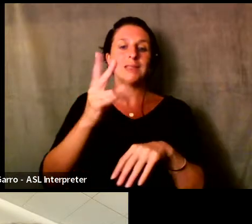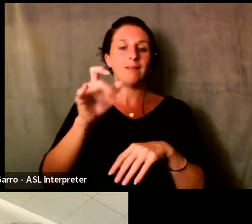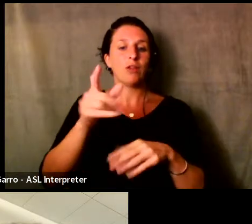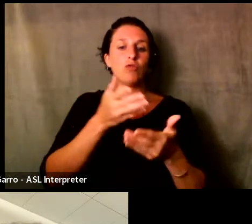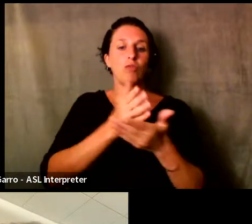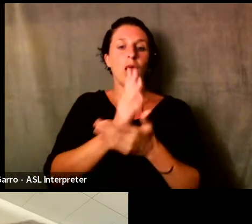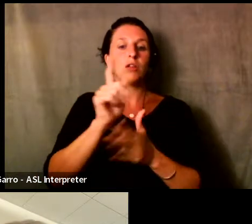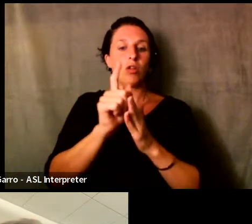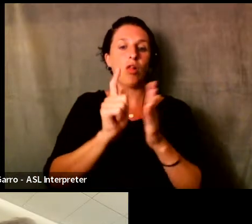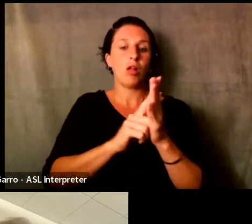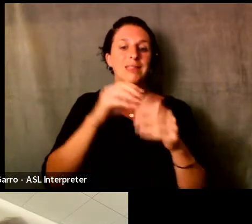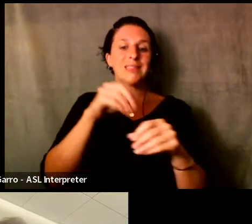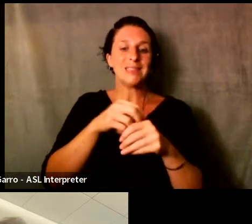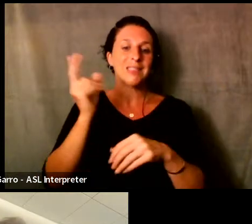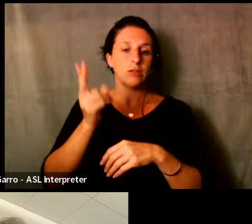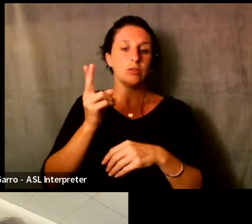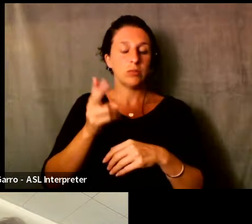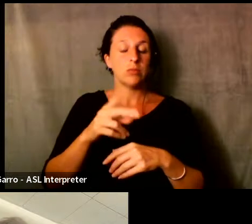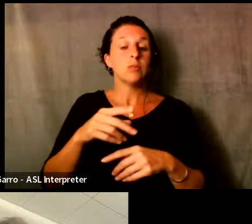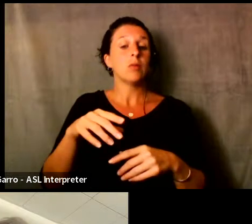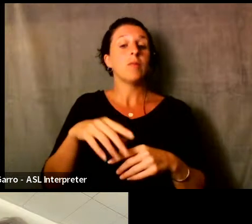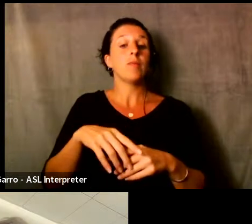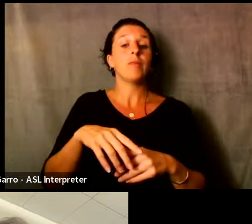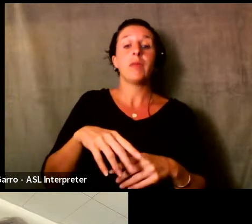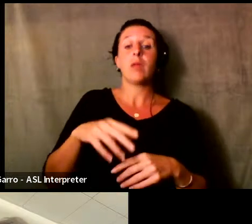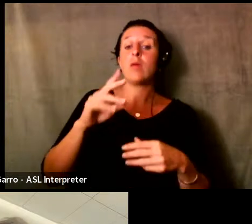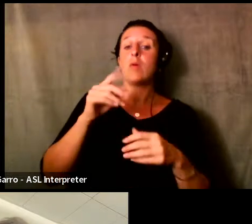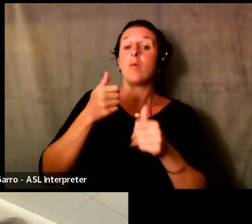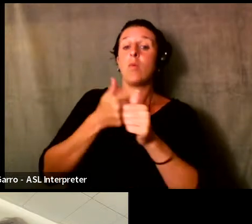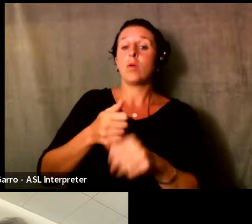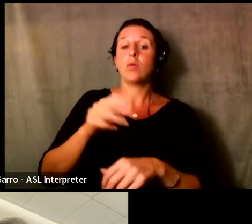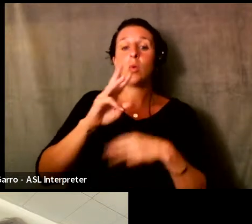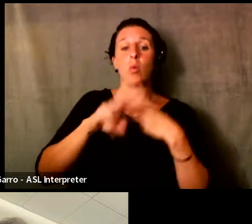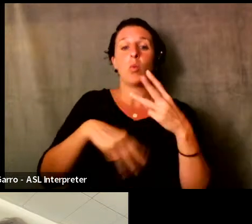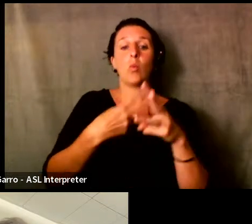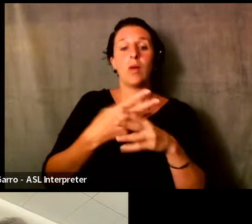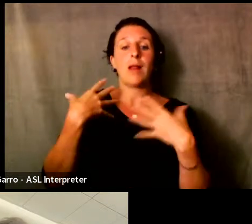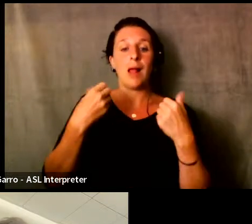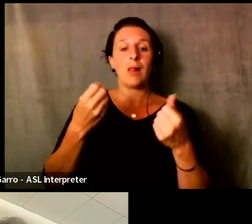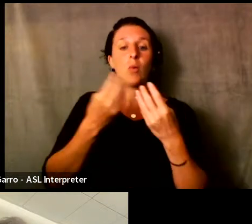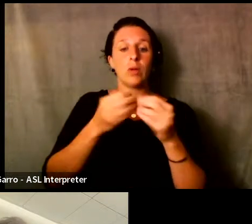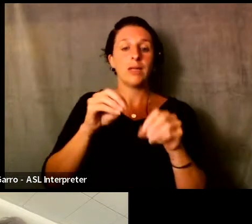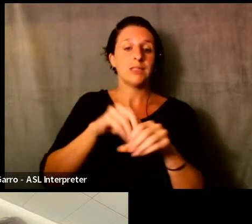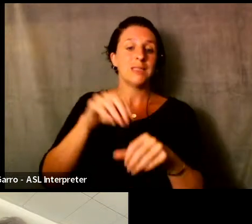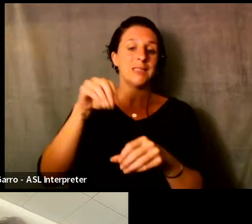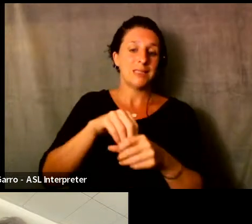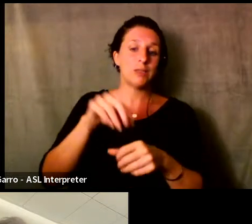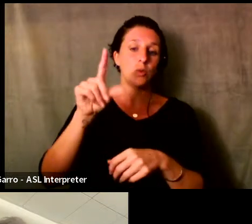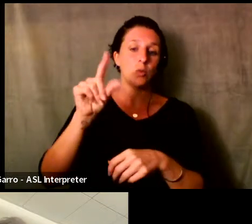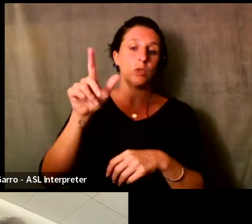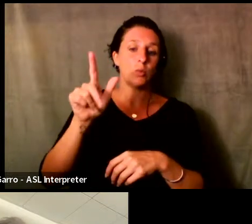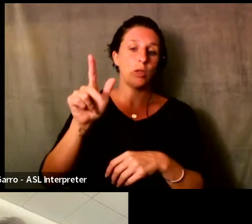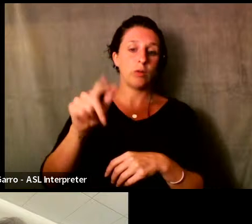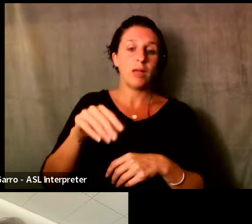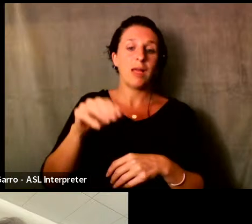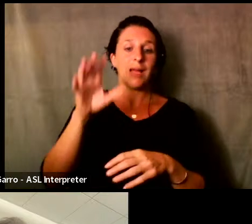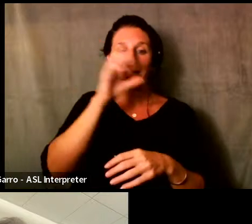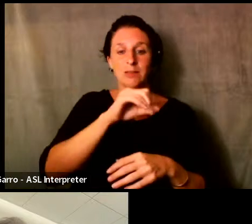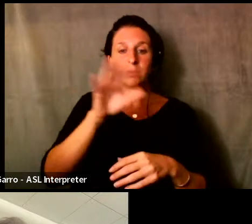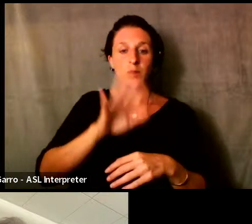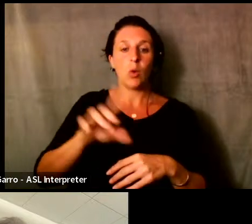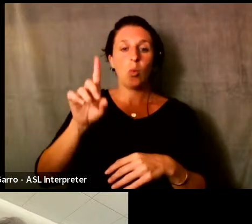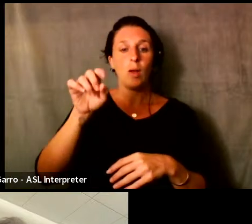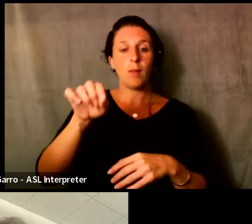And whereas, according to the World Health Organization in 2023, an estimated 1.3 billion